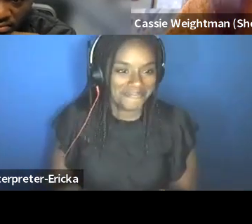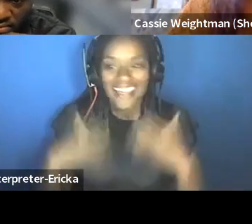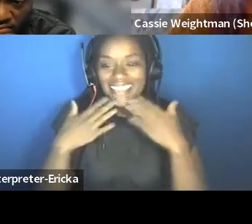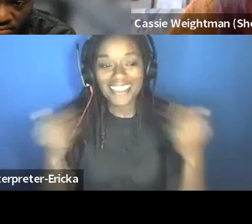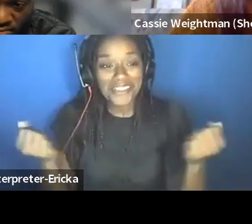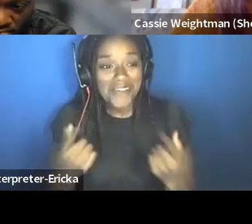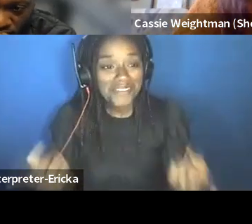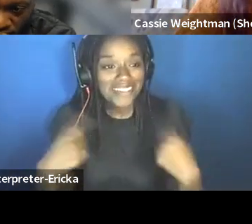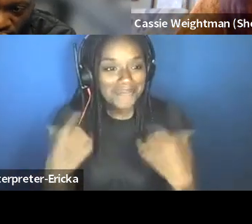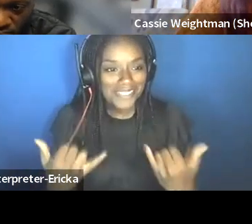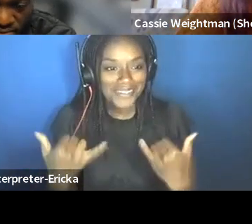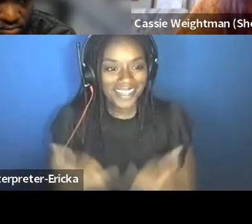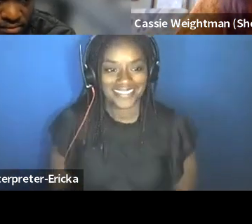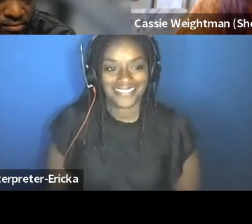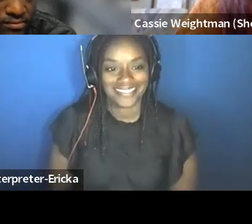all for coming today.